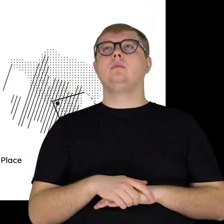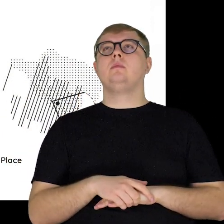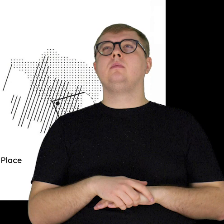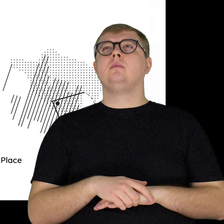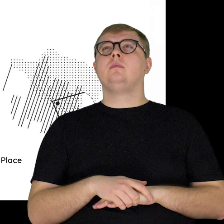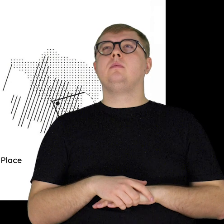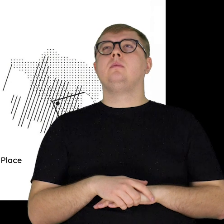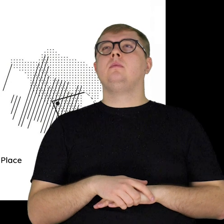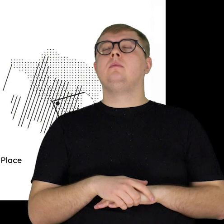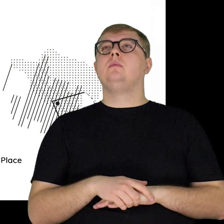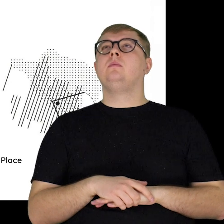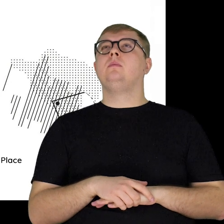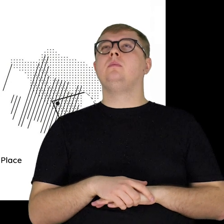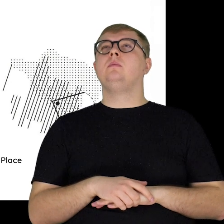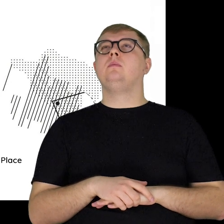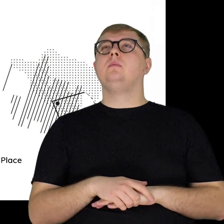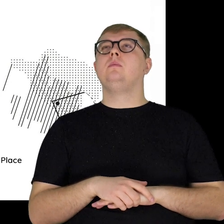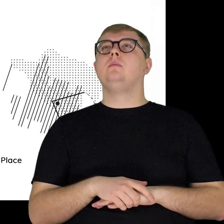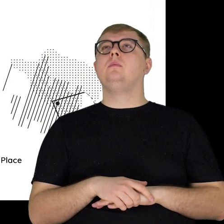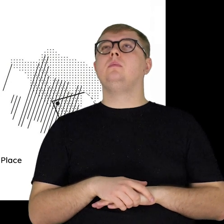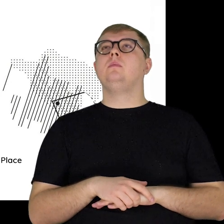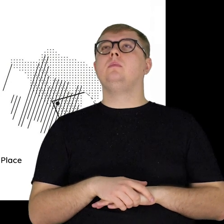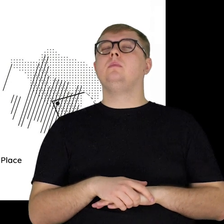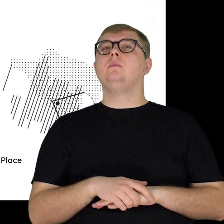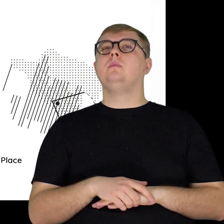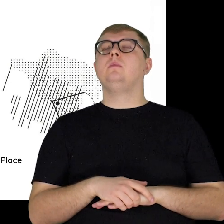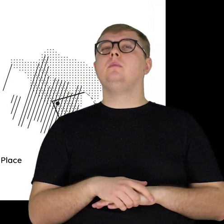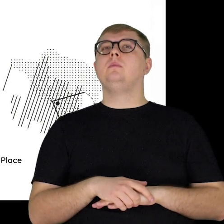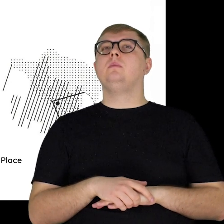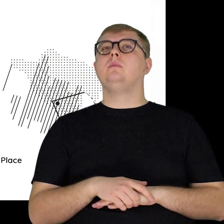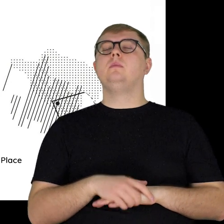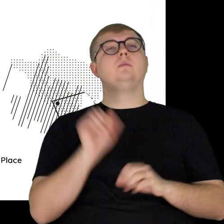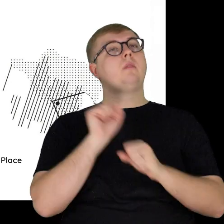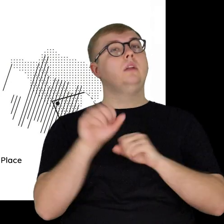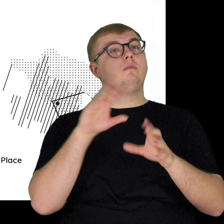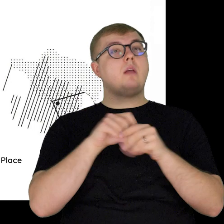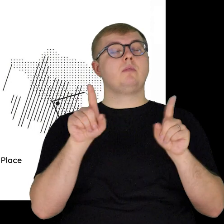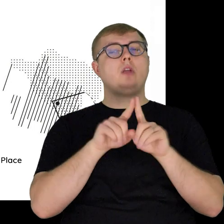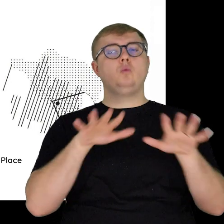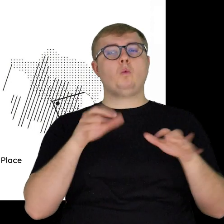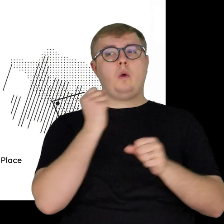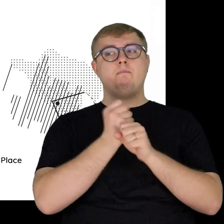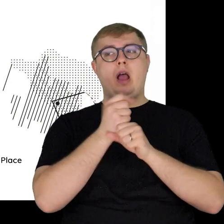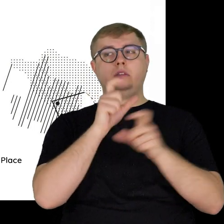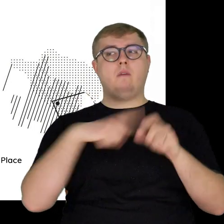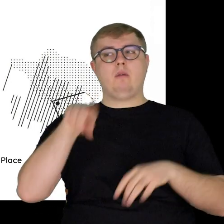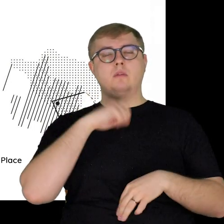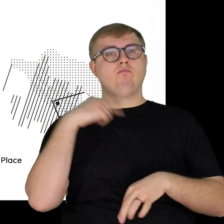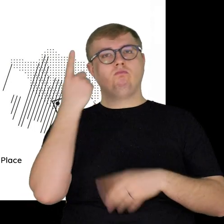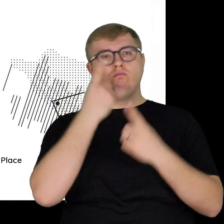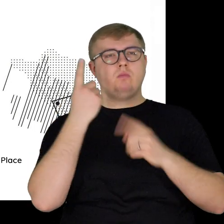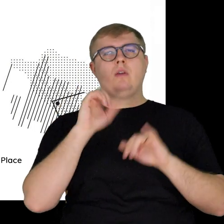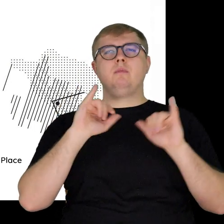So what we also working a lot with is to think somehow